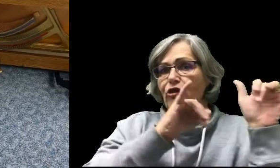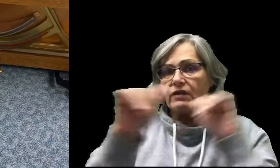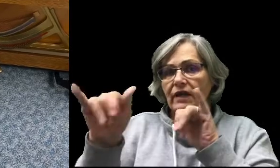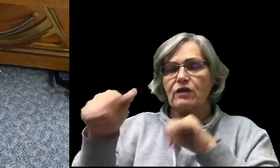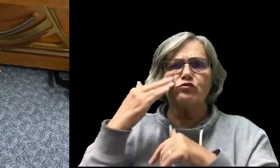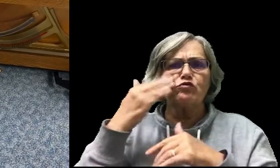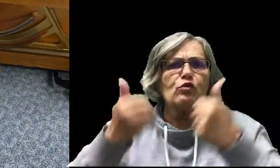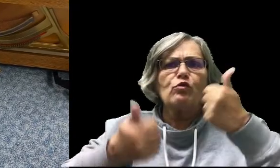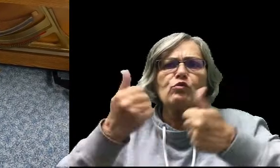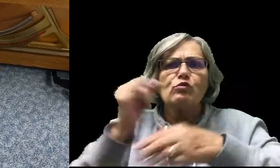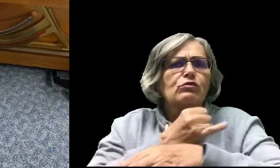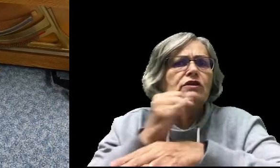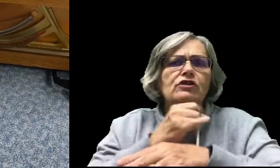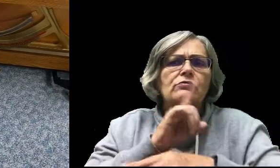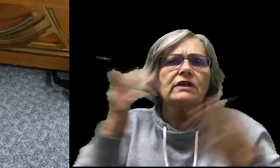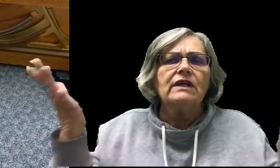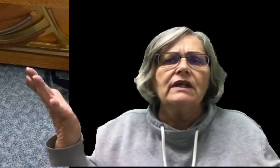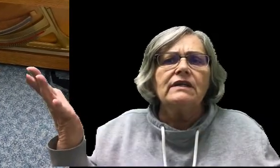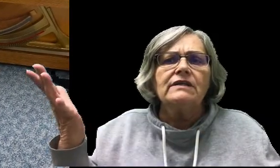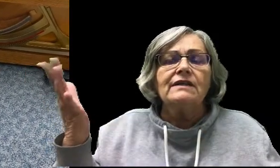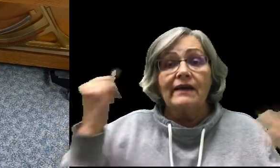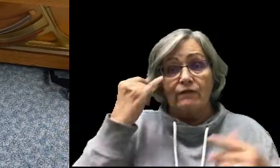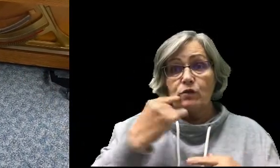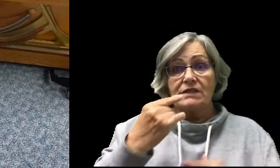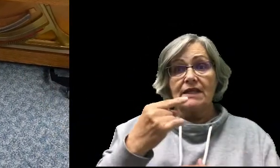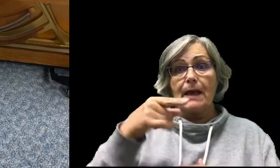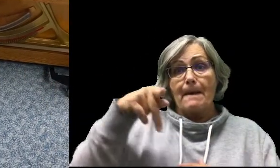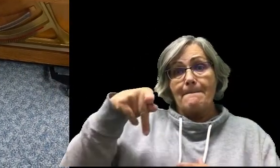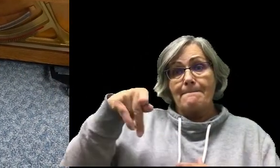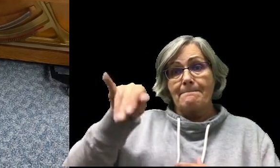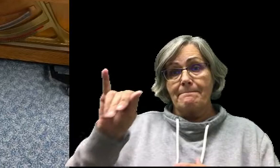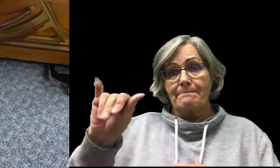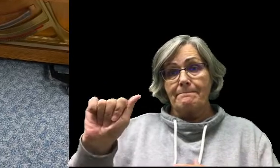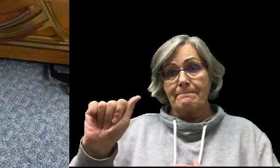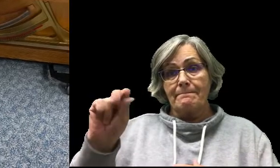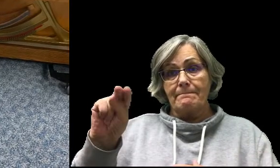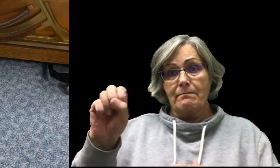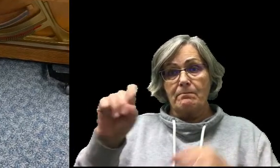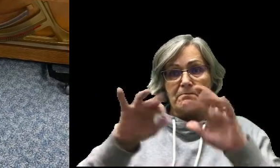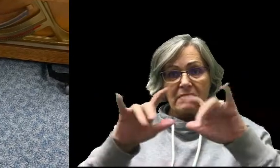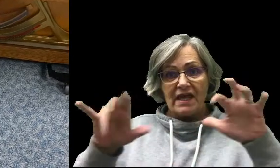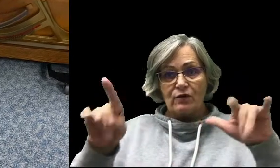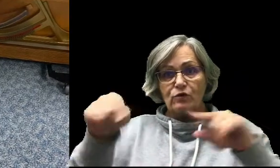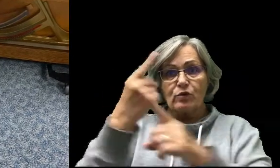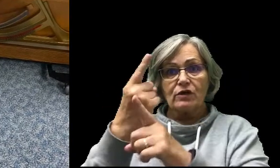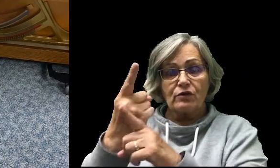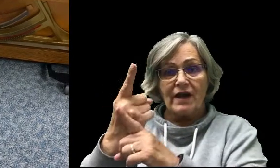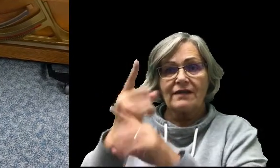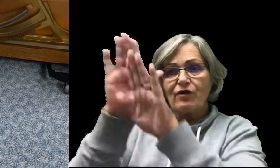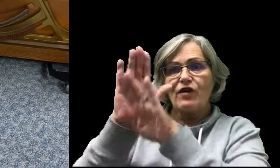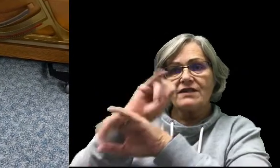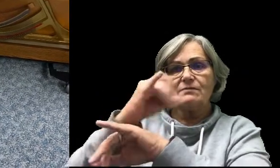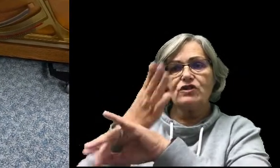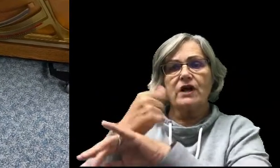you know what instrument this is? If you said the word piano, you are correct. Great job. This